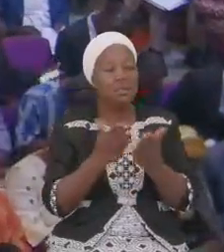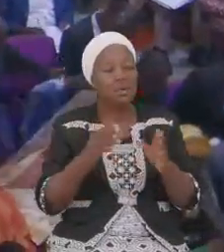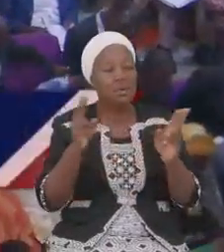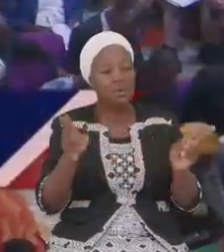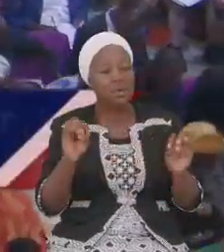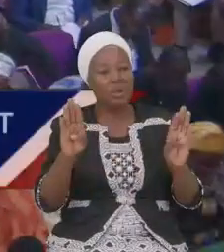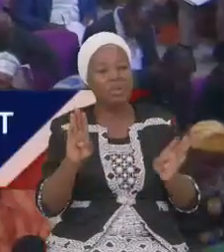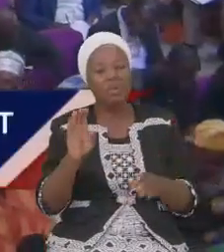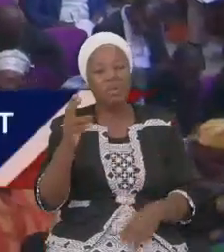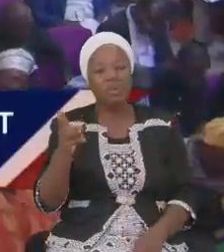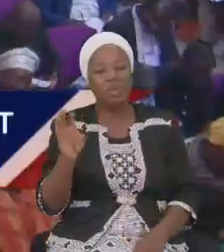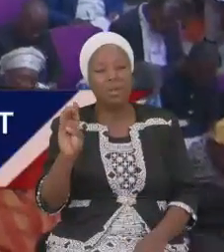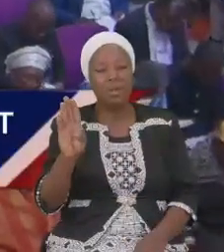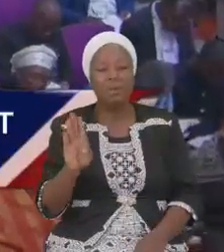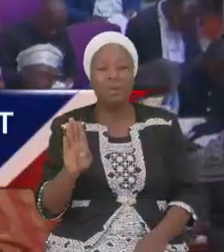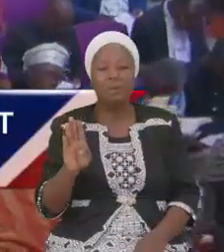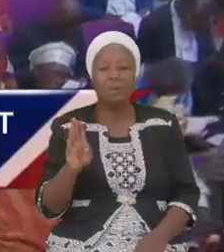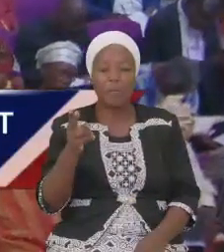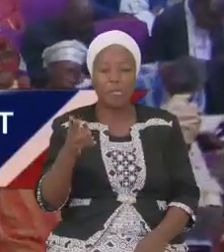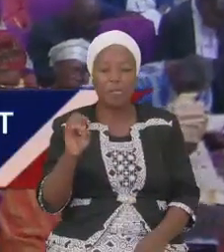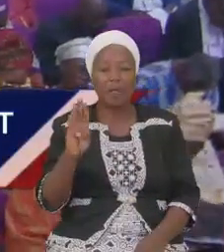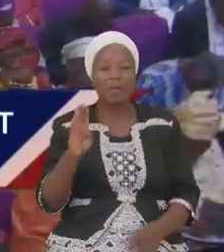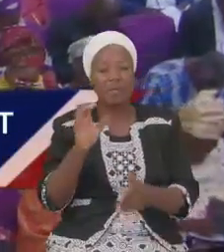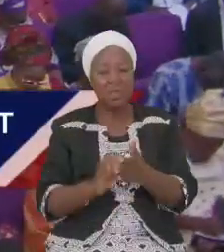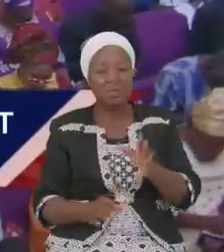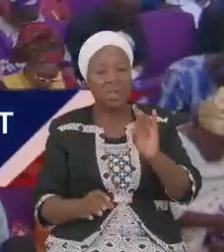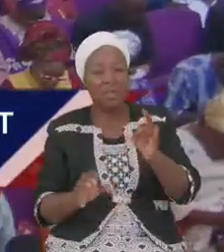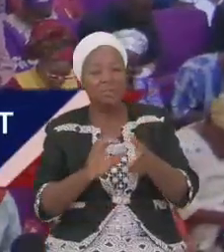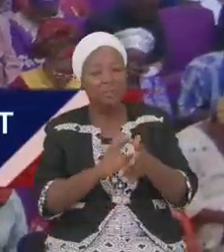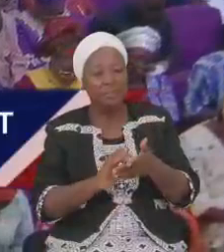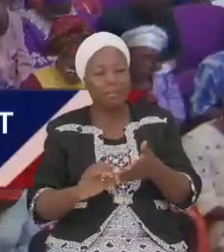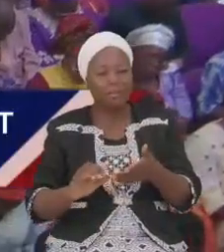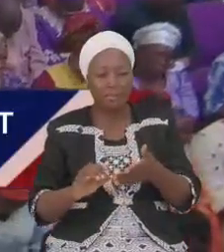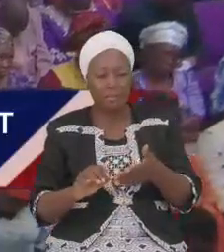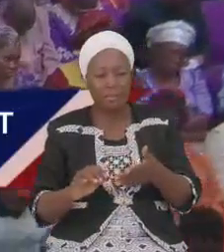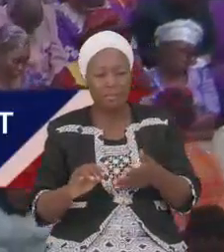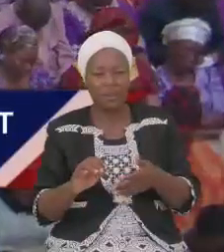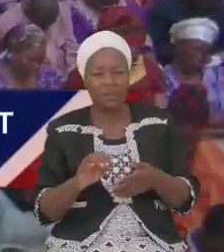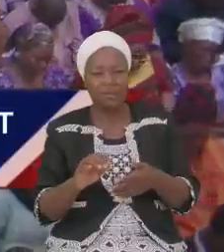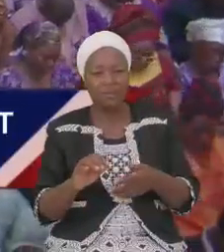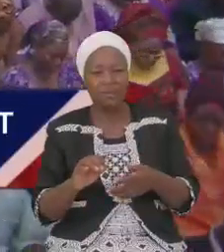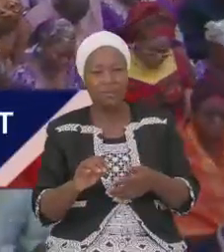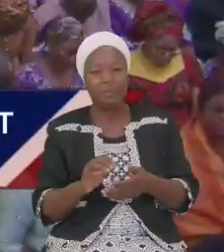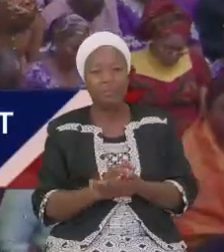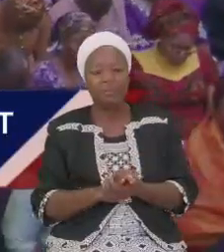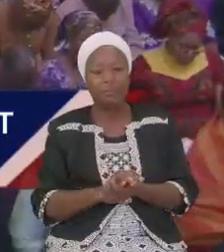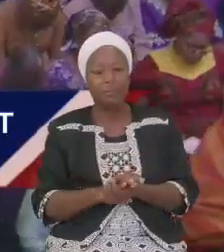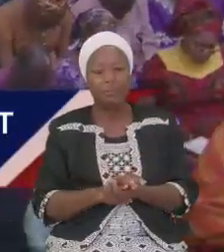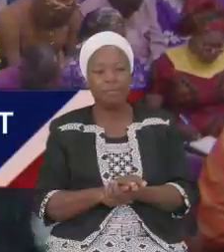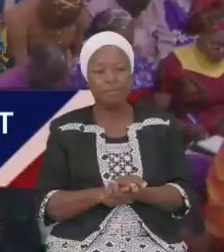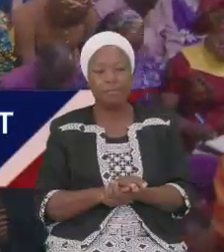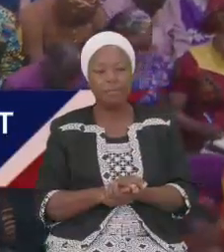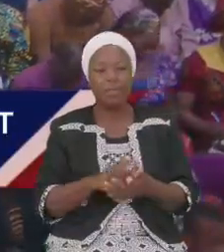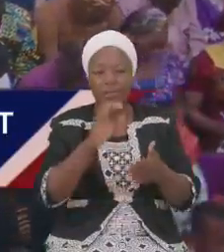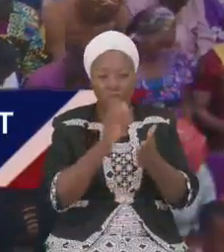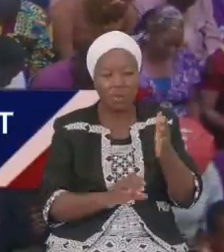chapter 8, and we're looking at verse 6. Chapter 6, we're looking at verse 6.